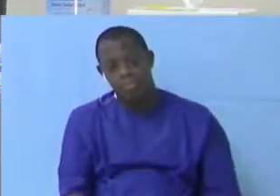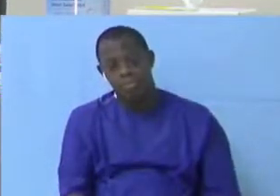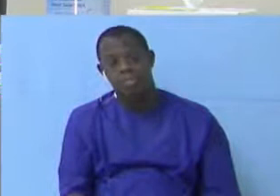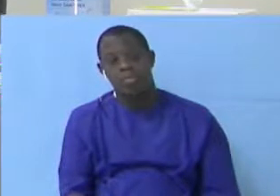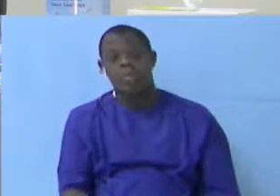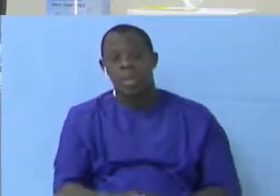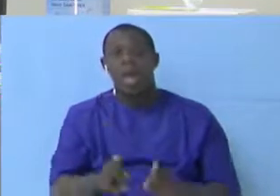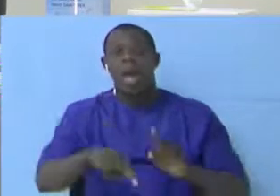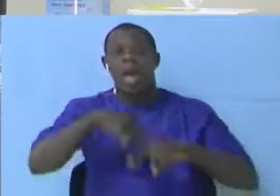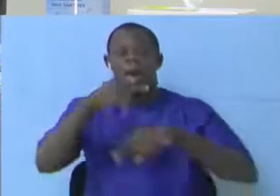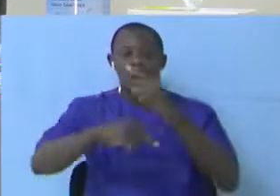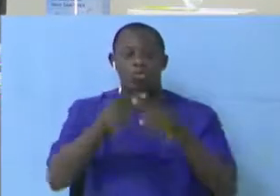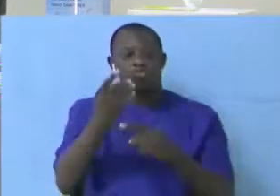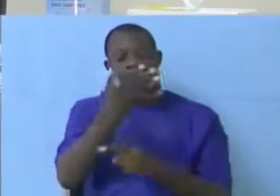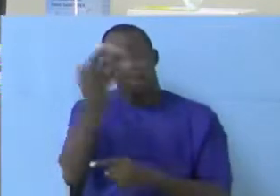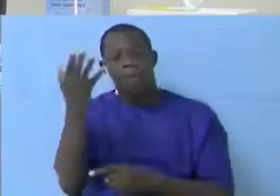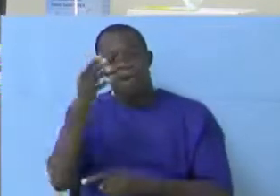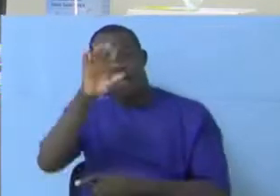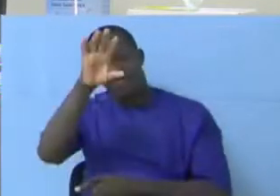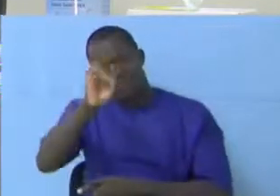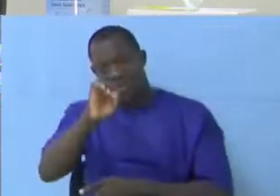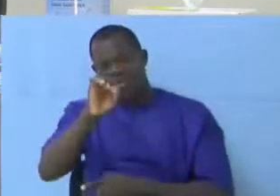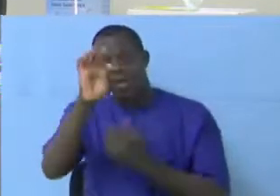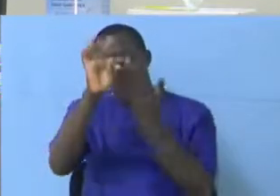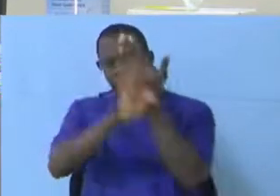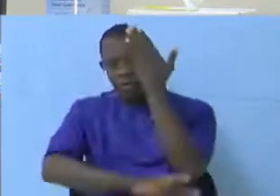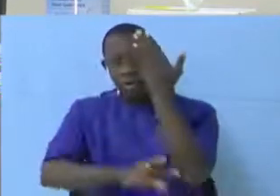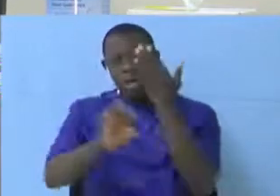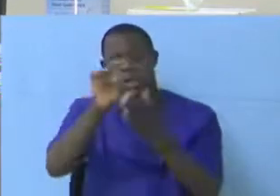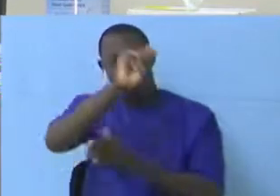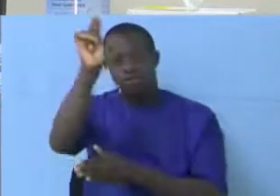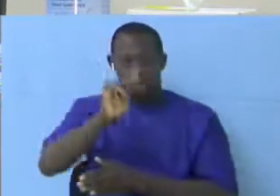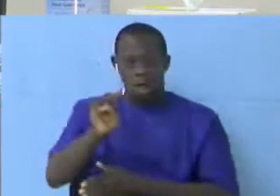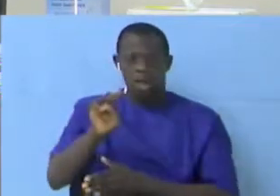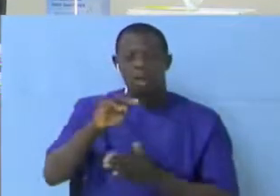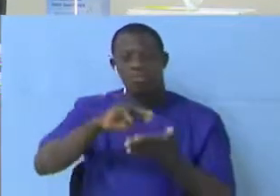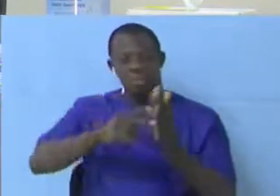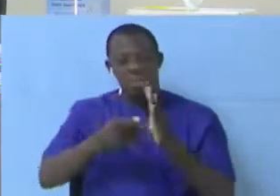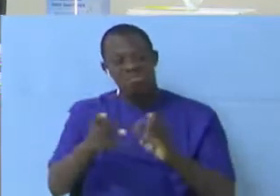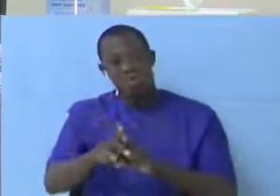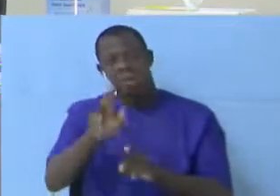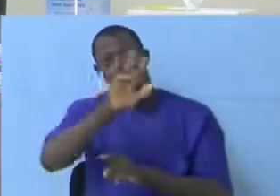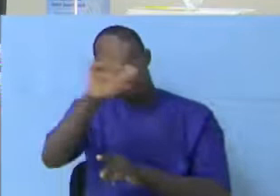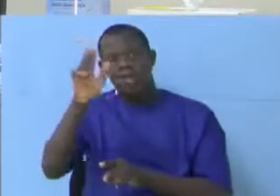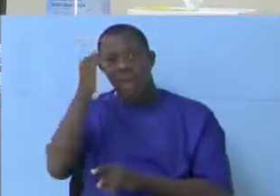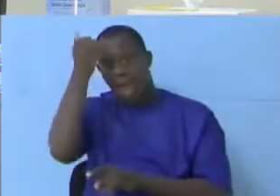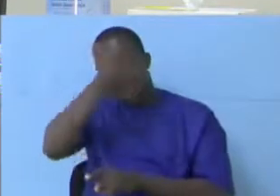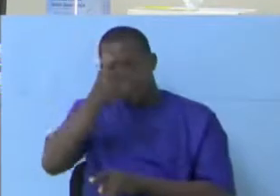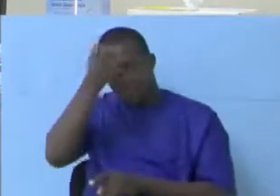of some 50 foreign nationals entering the country on that date would be a lie.